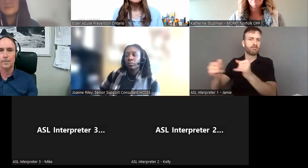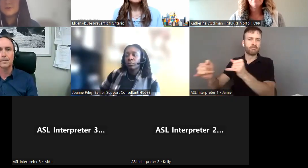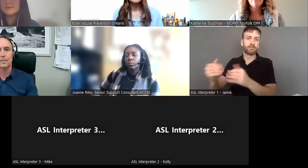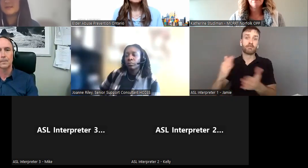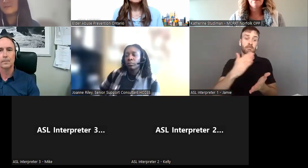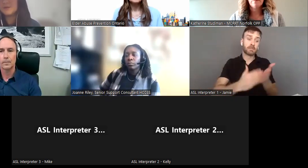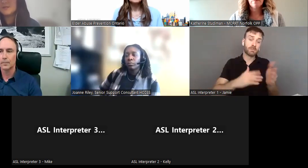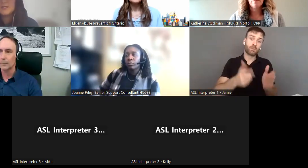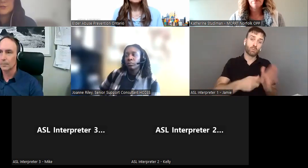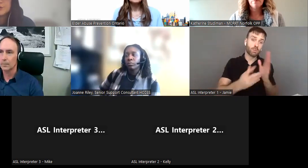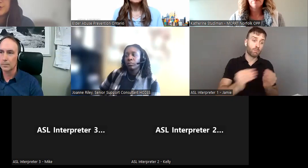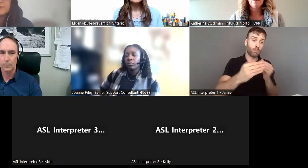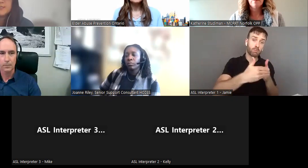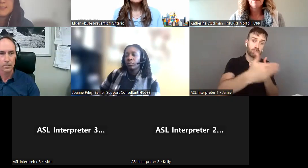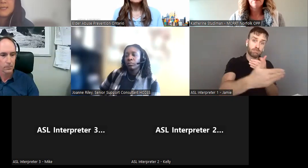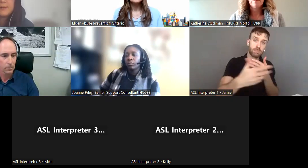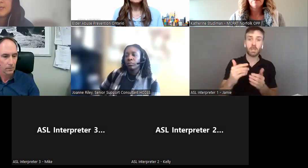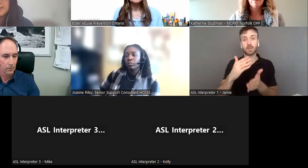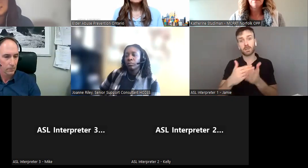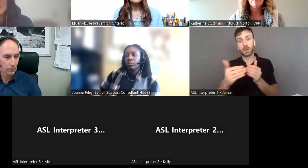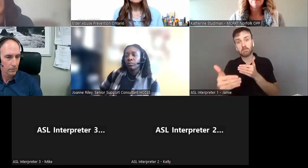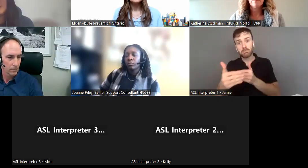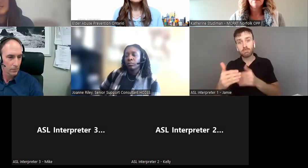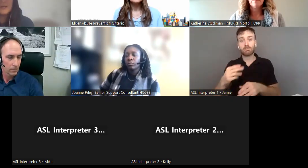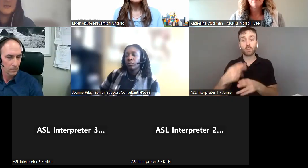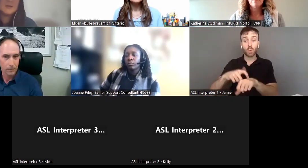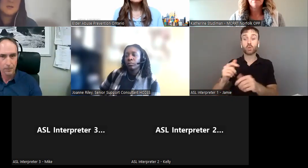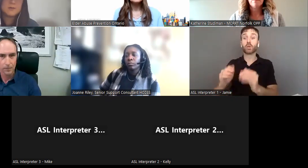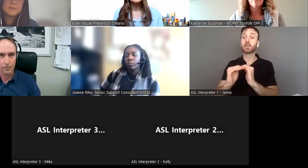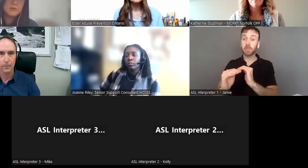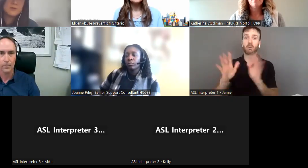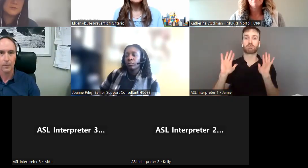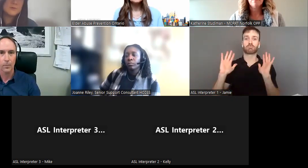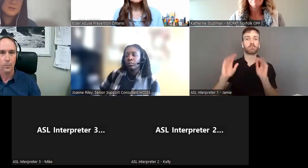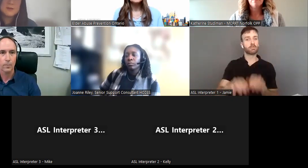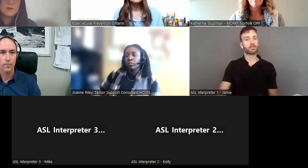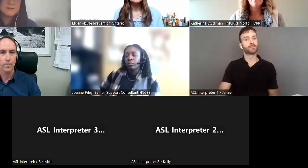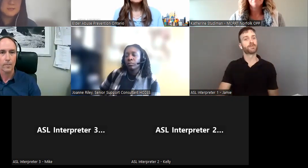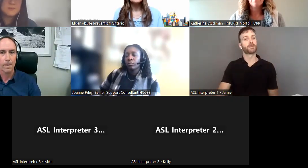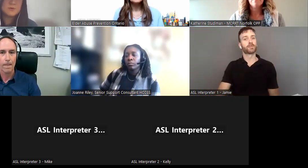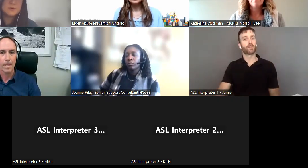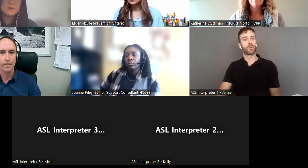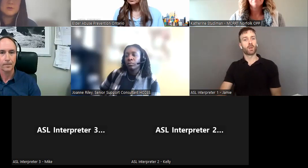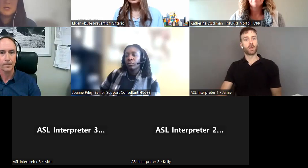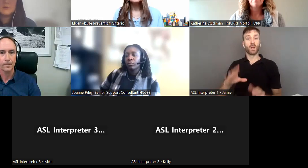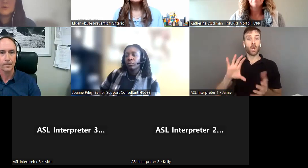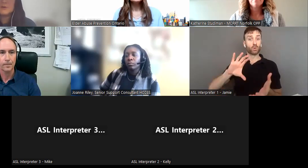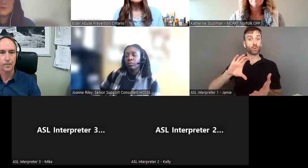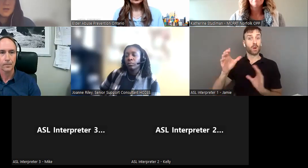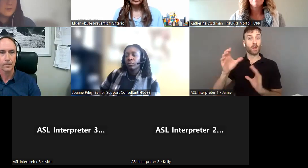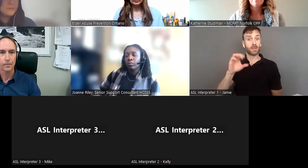term support and some are shorter term just to stabilize the situation. And we don't work in that crisis mode. We're